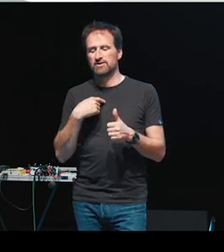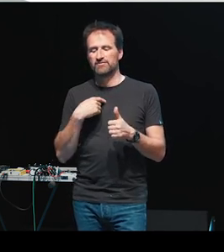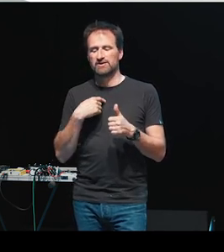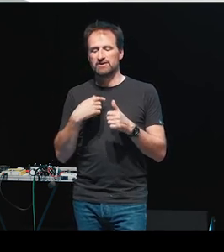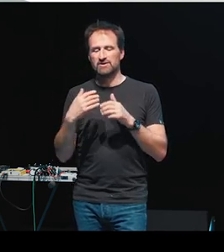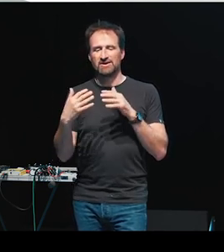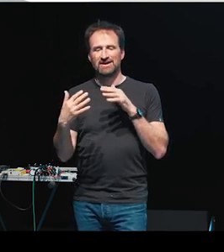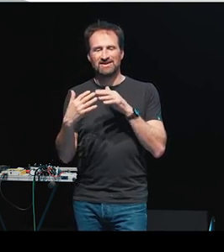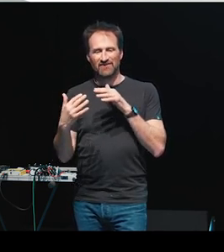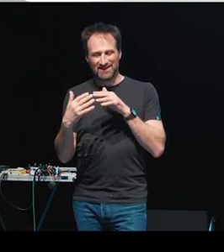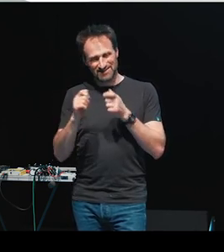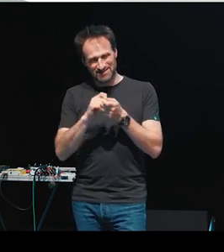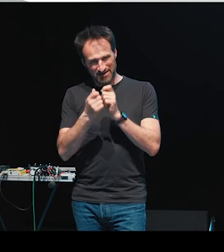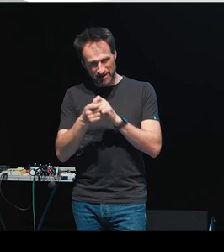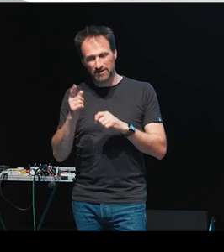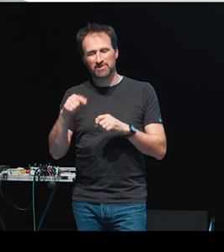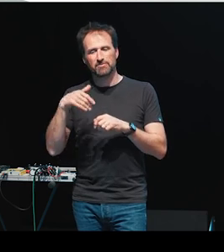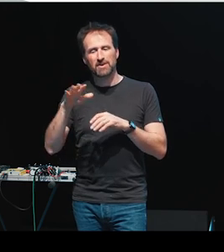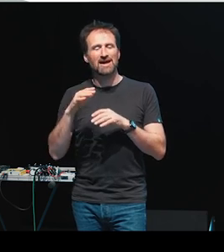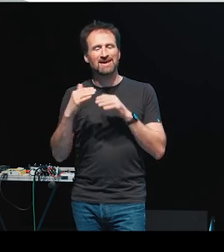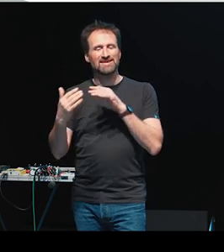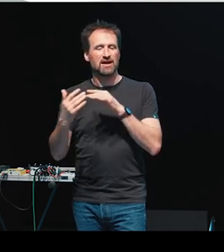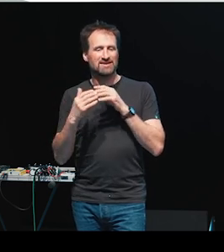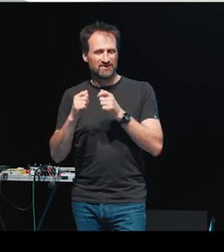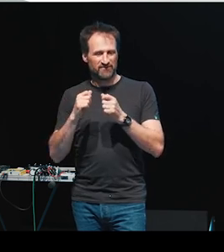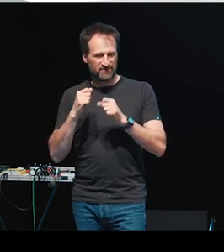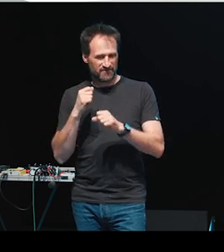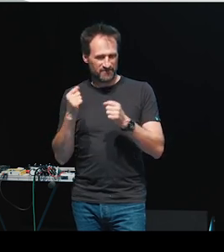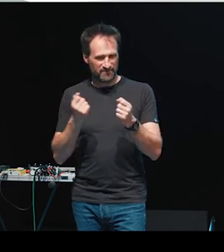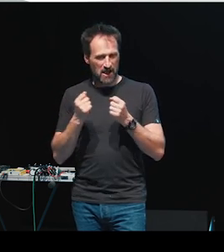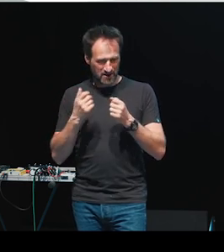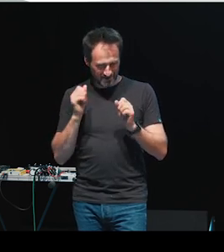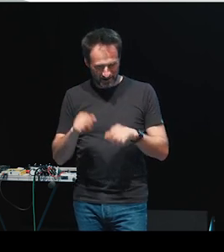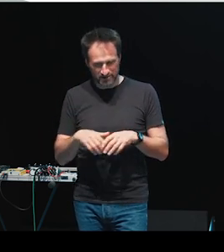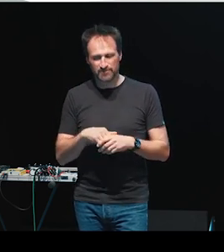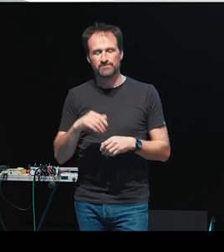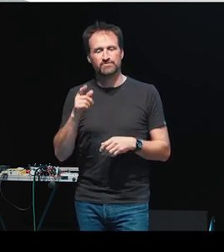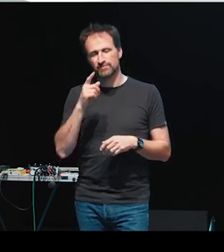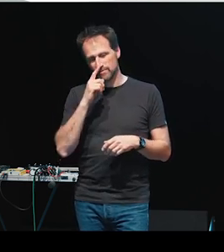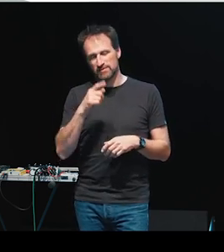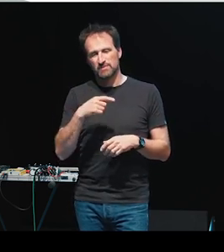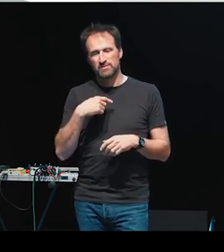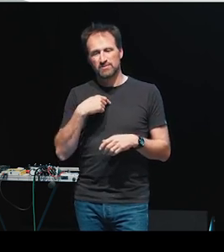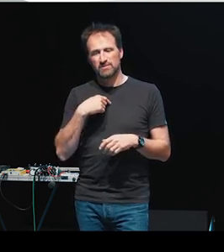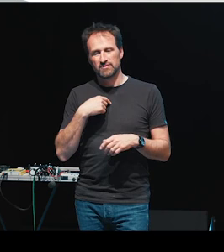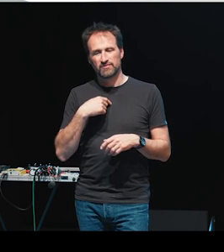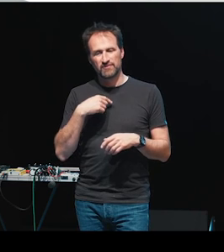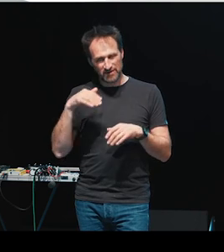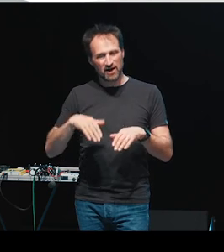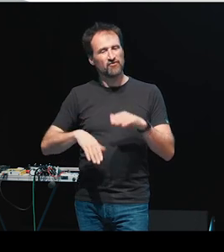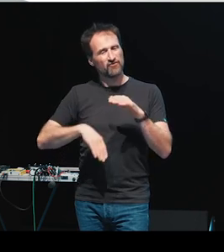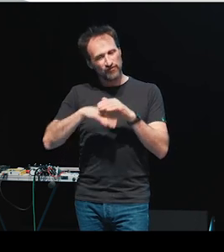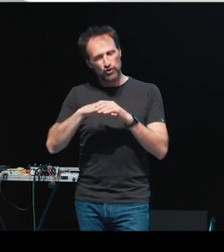an observable instead of returning a promise. So the function we'll call onNext every time we have a fully constructed JSON